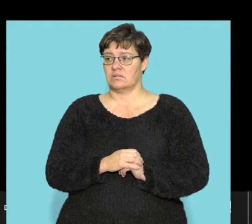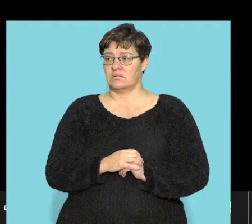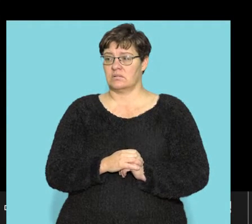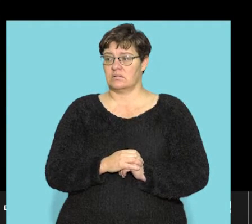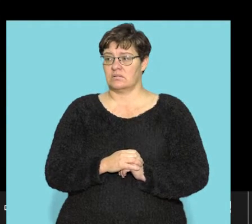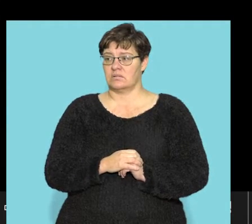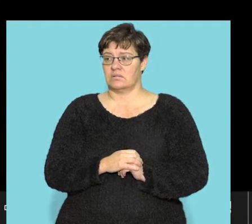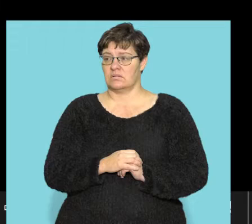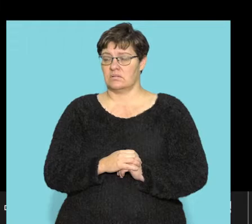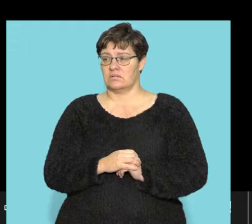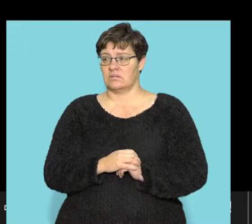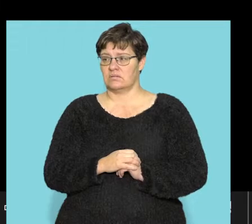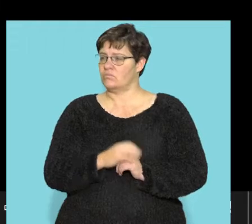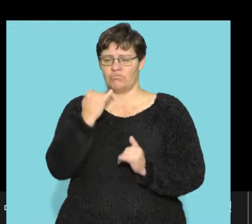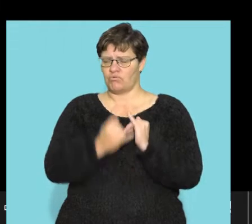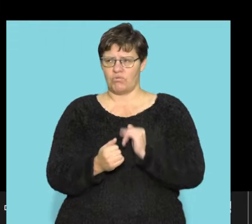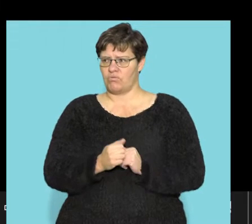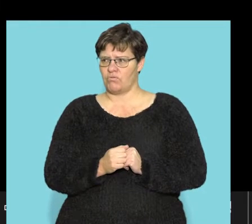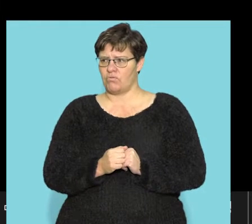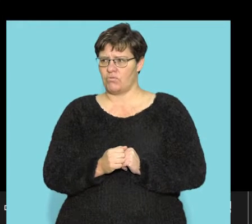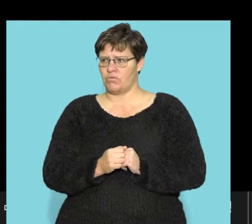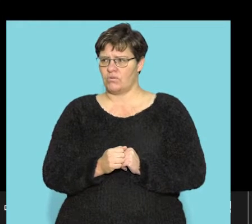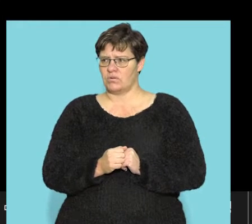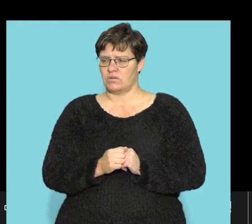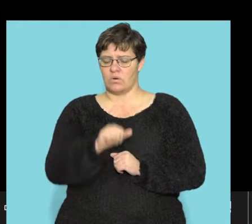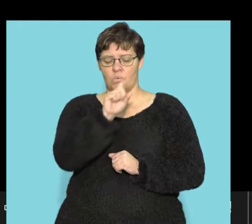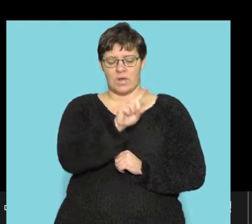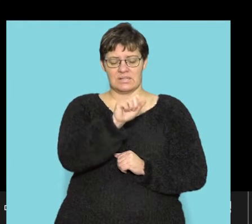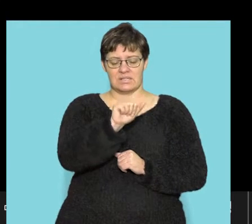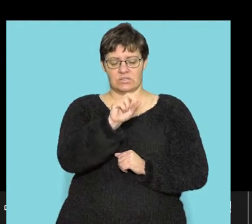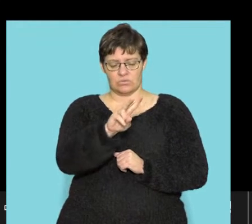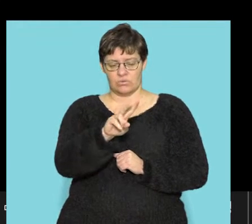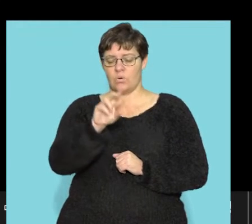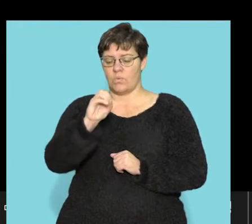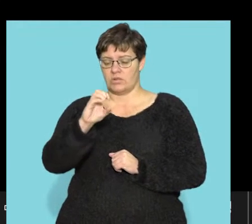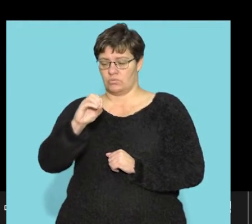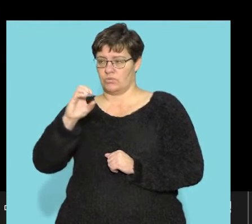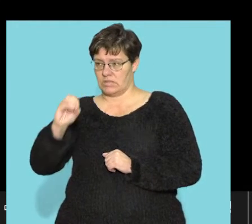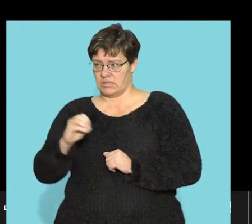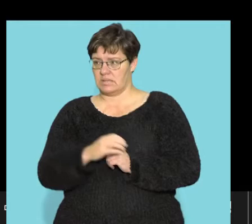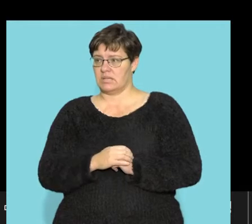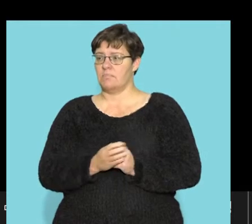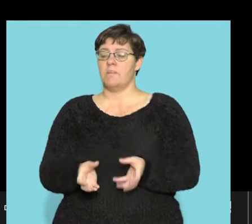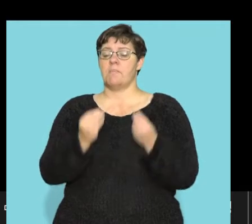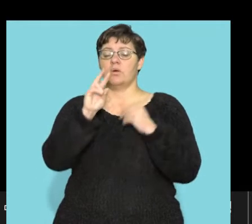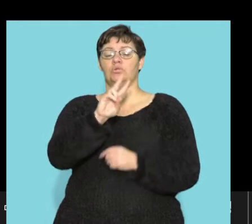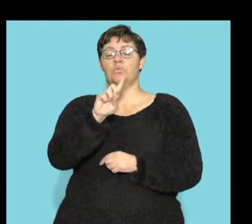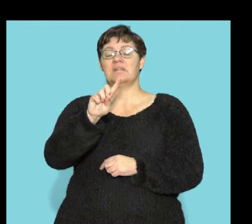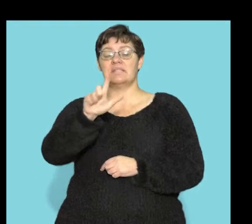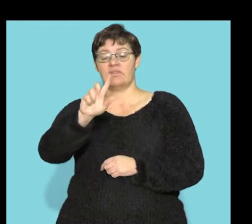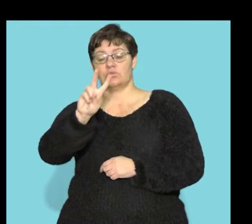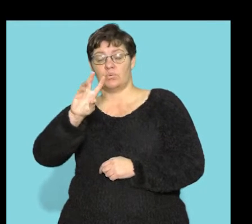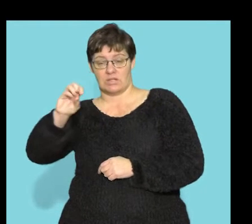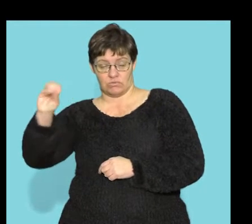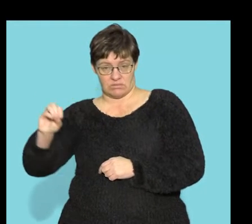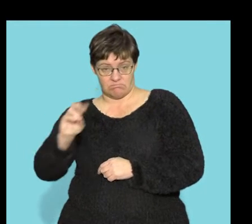there we go. No, that's wrong. Let's get the figure right. 162, 123. That will give you a figure of 217,200.